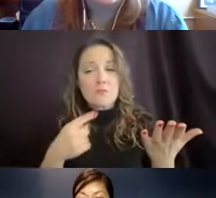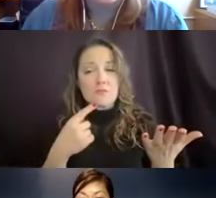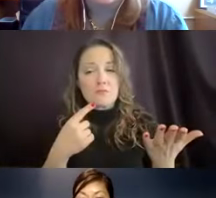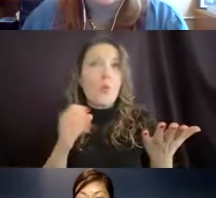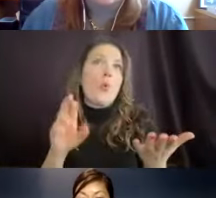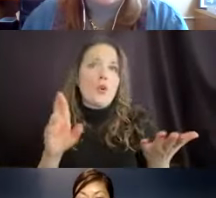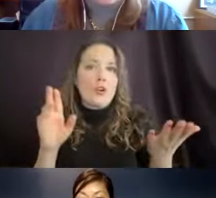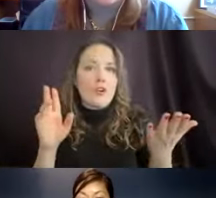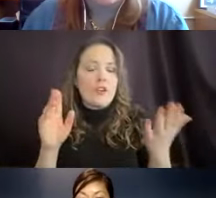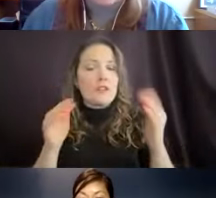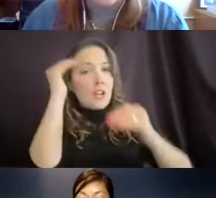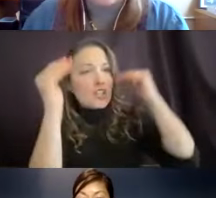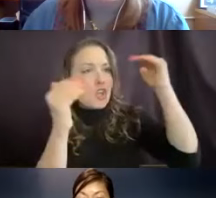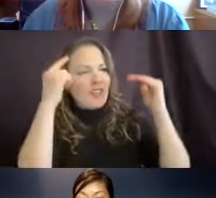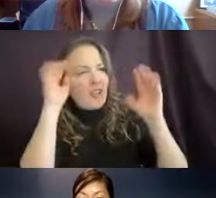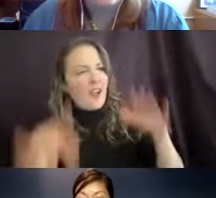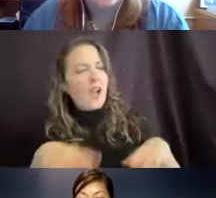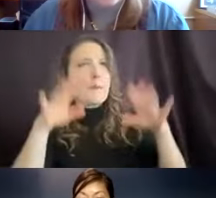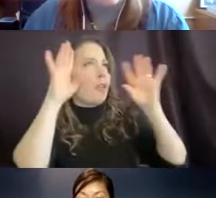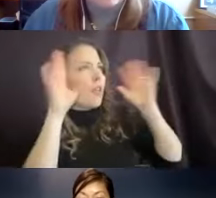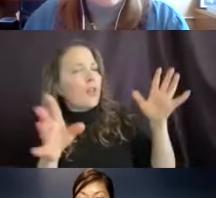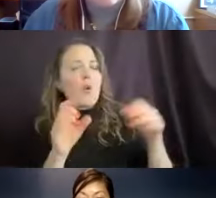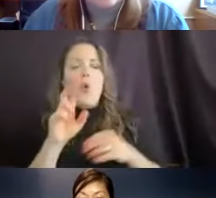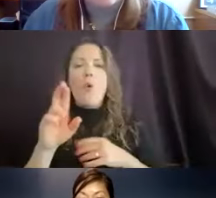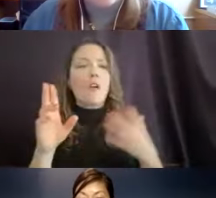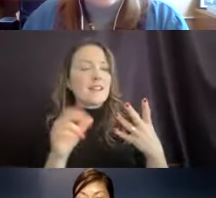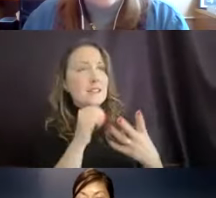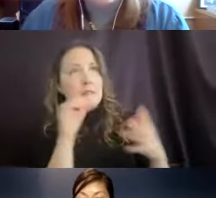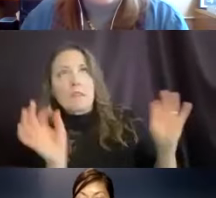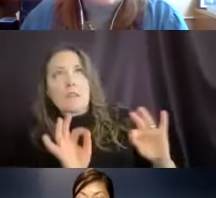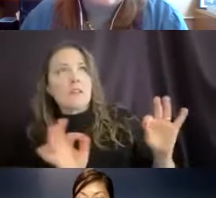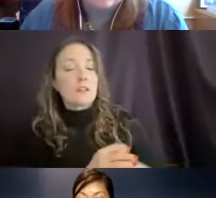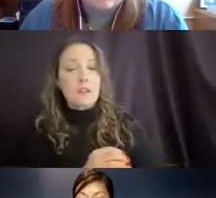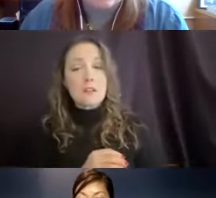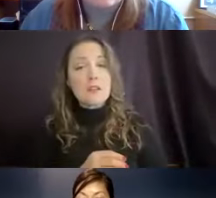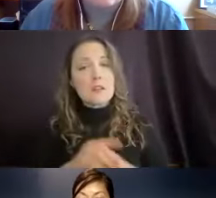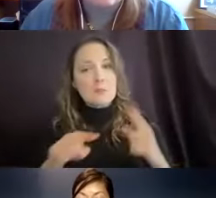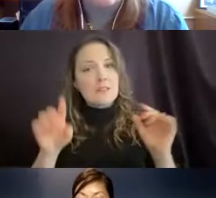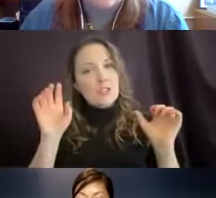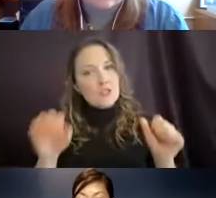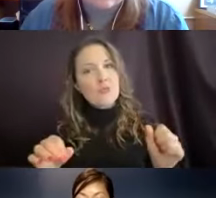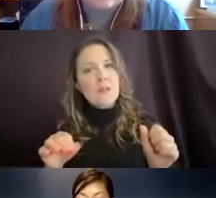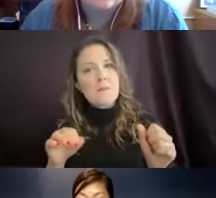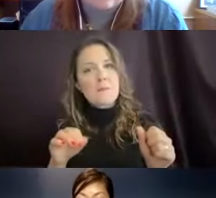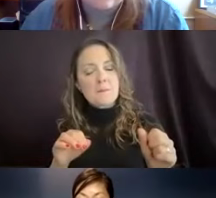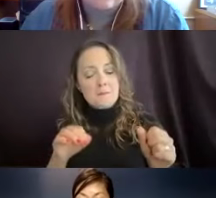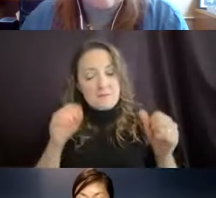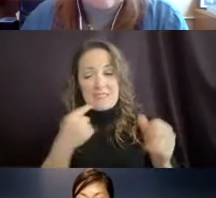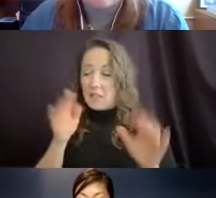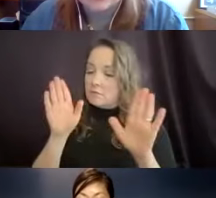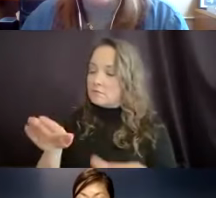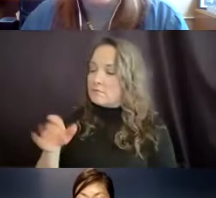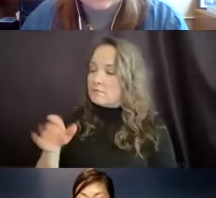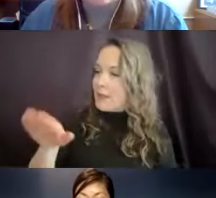or adults think that they're making a big deal out of something that shouldn't be a big deal. But you can be someone who tells this young